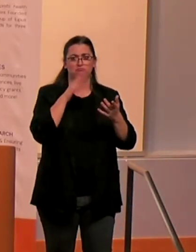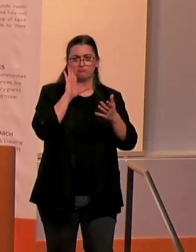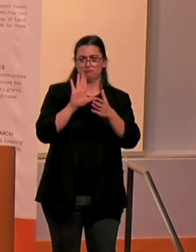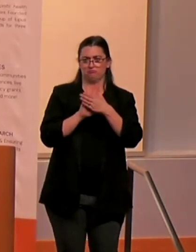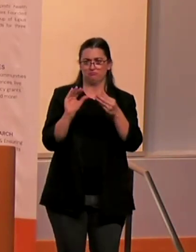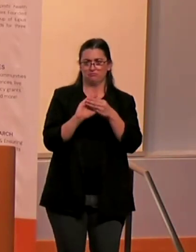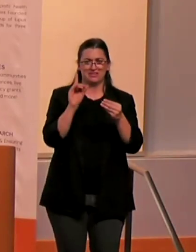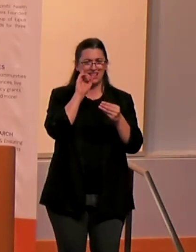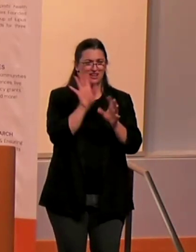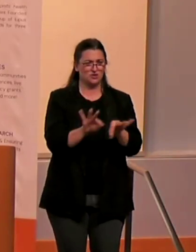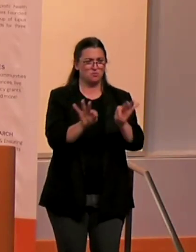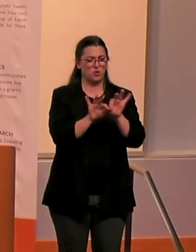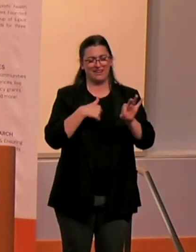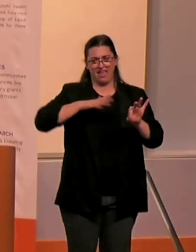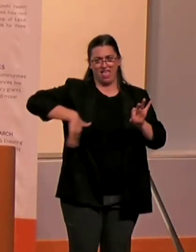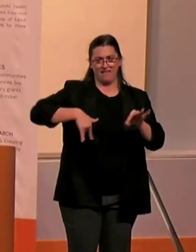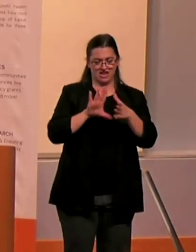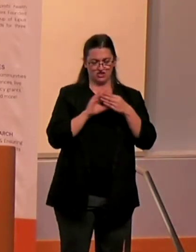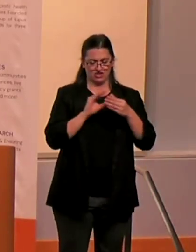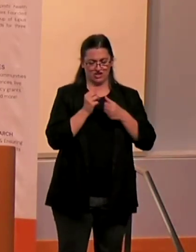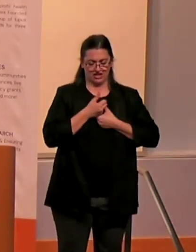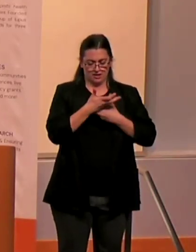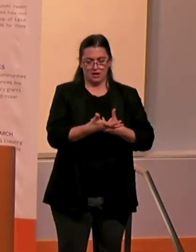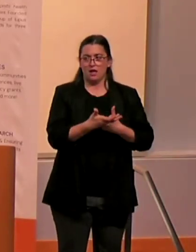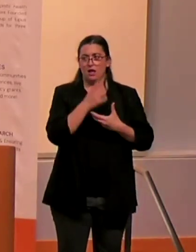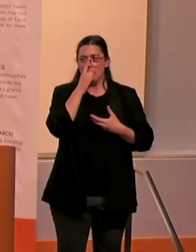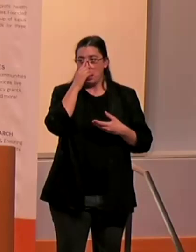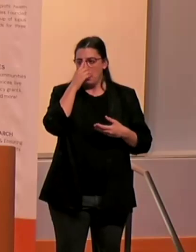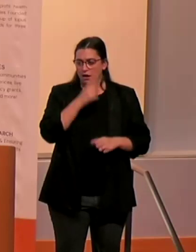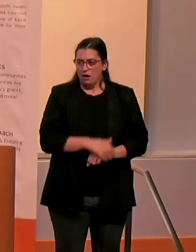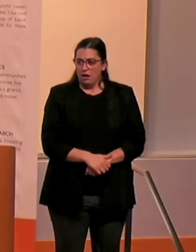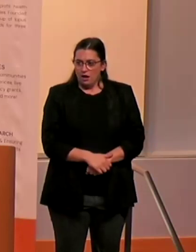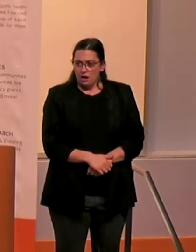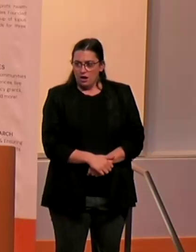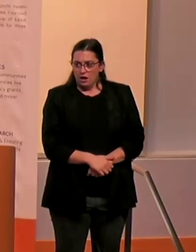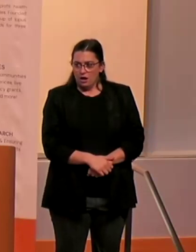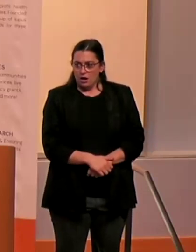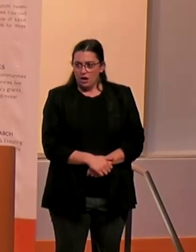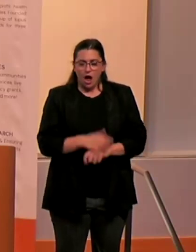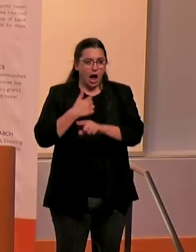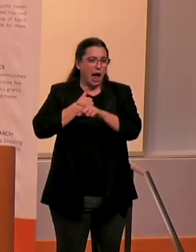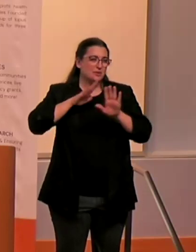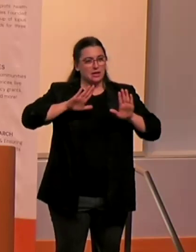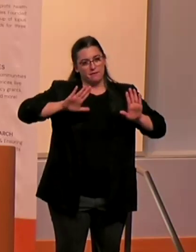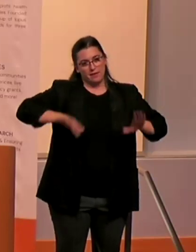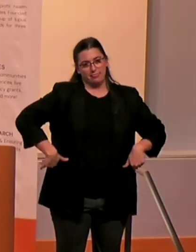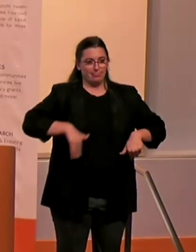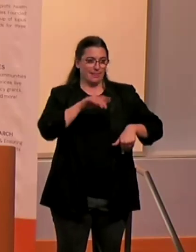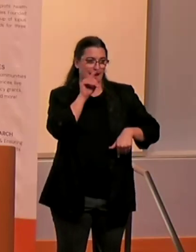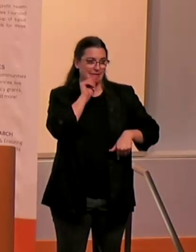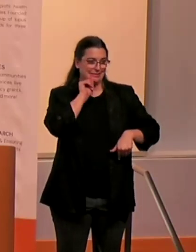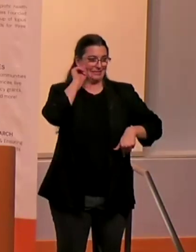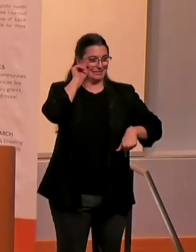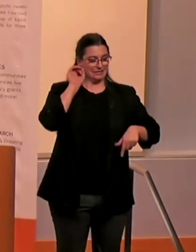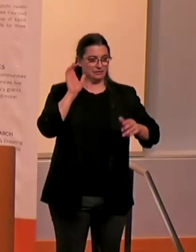I've never really said this out loud, but I was a late teenager, so I was going through my own things and